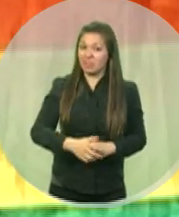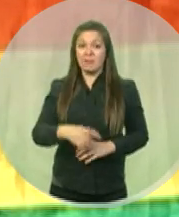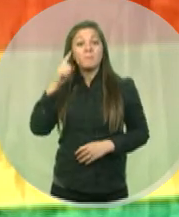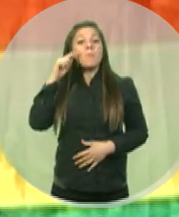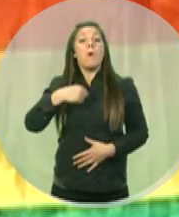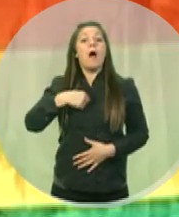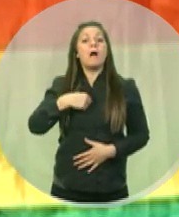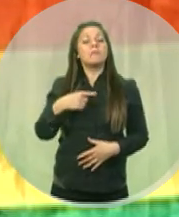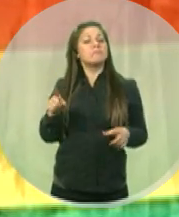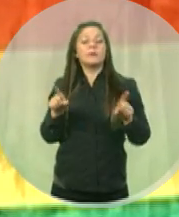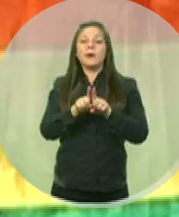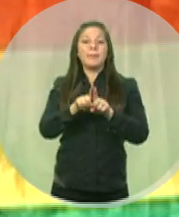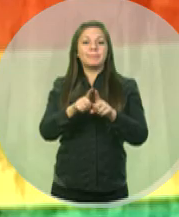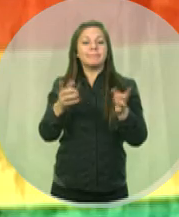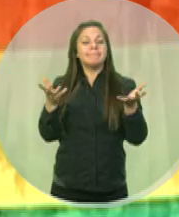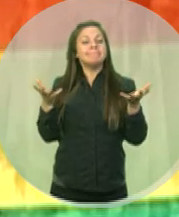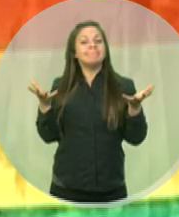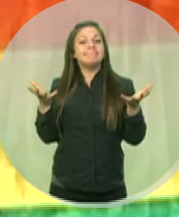a series of,